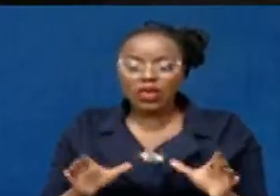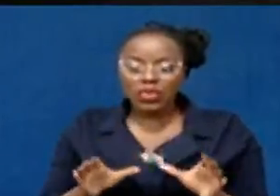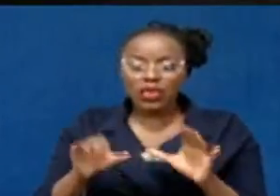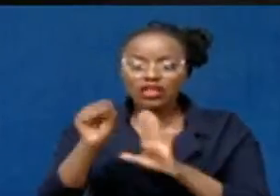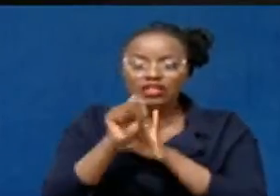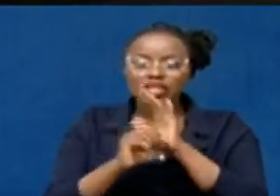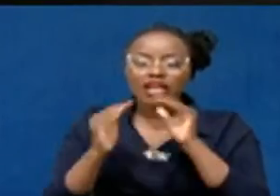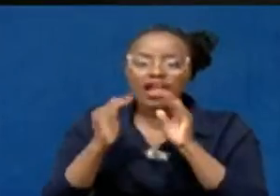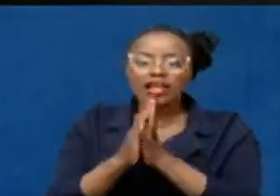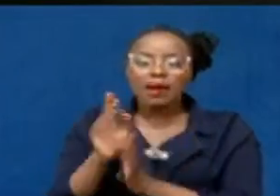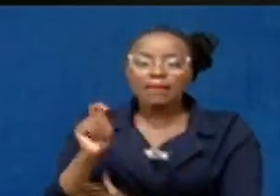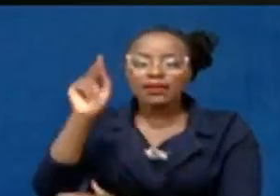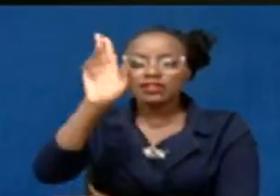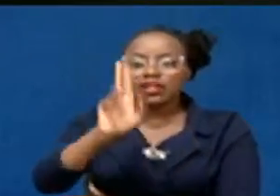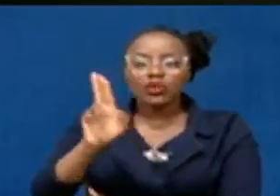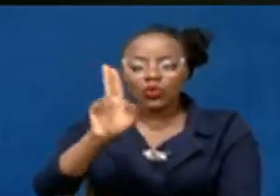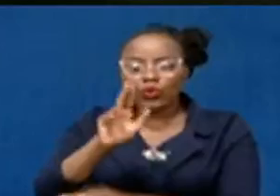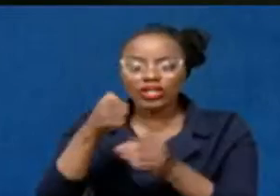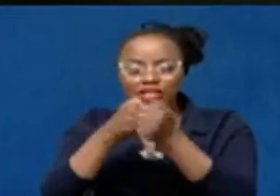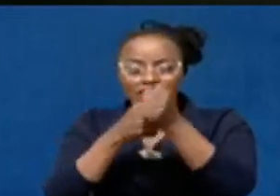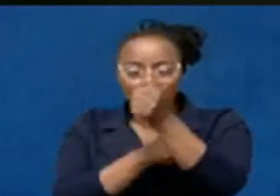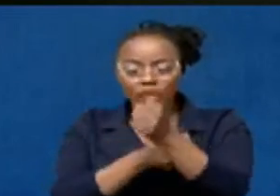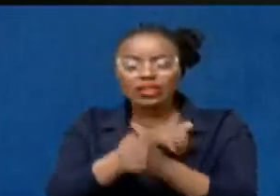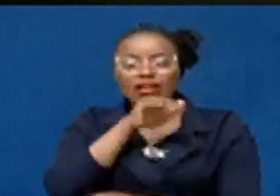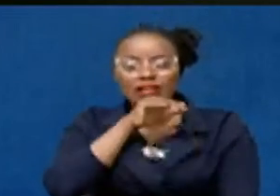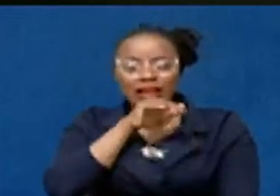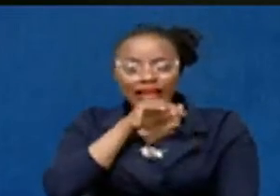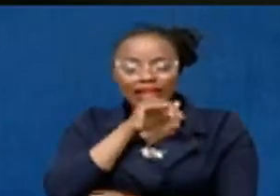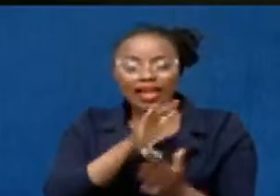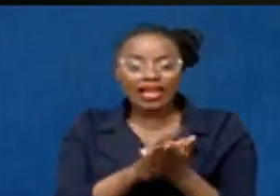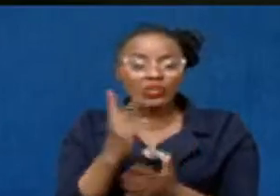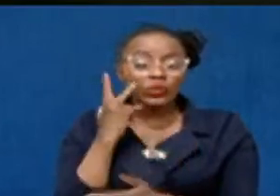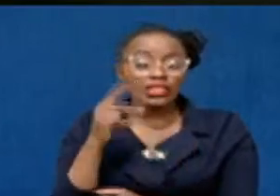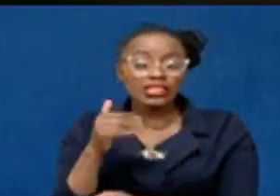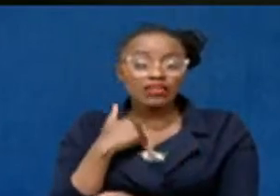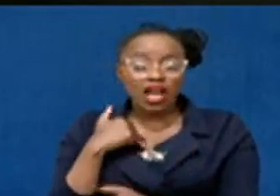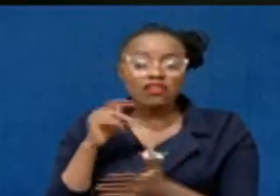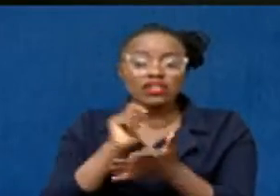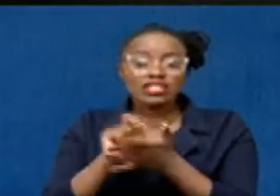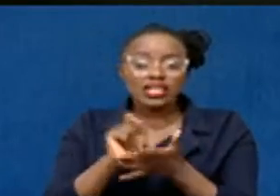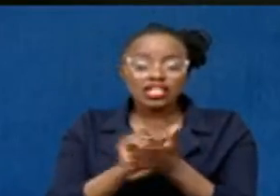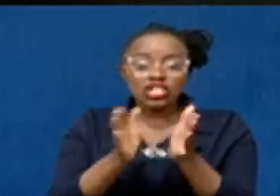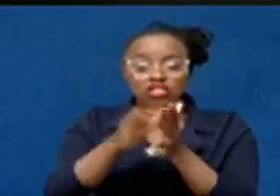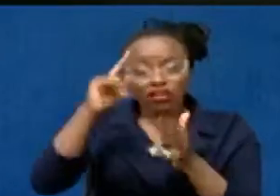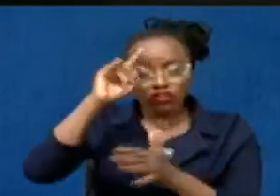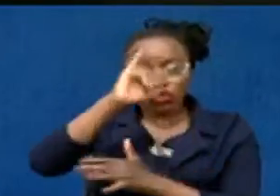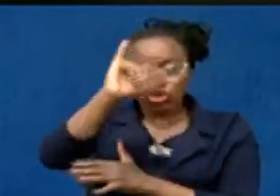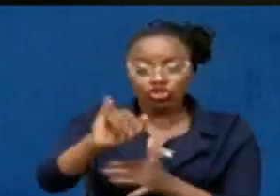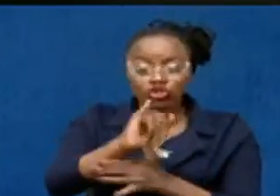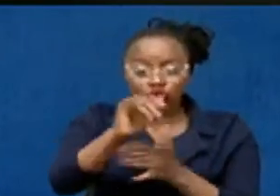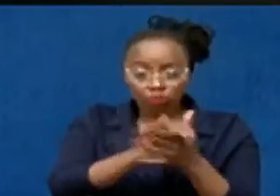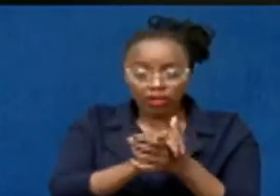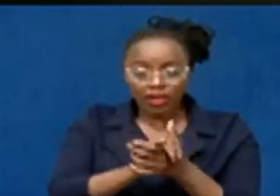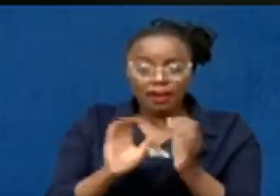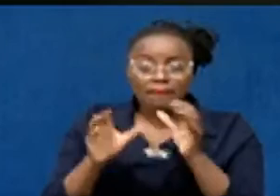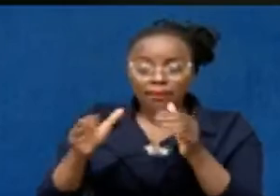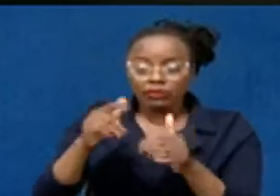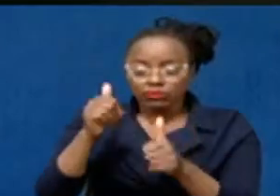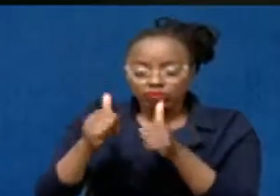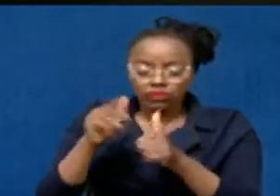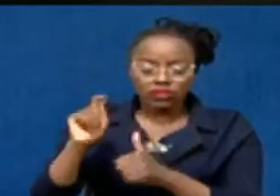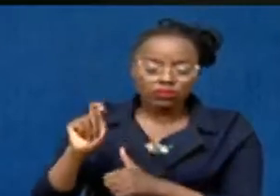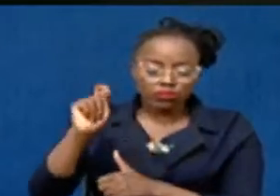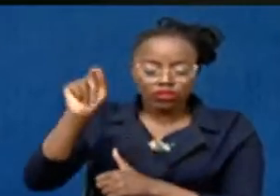State House and President Uhuru Kenyatta into supporting Raila Odinga. And then here you see the Secretary General of Jubilee Party, which is the